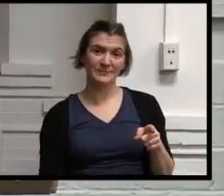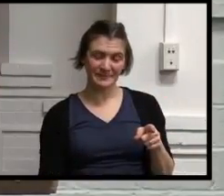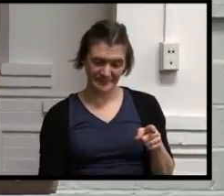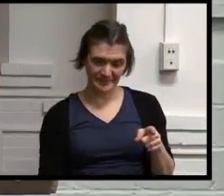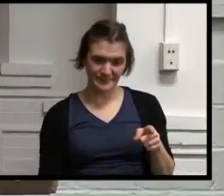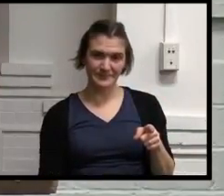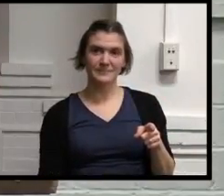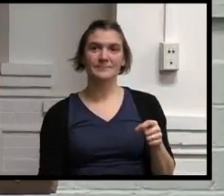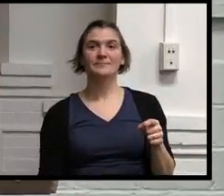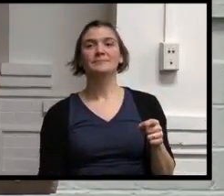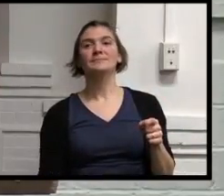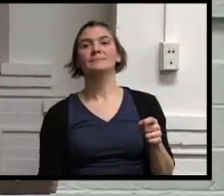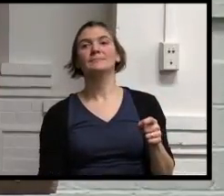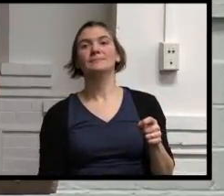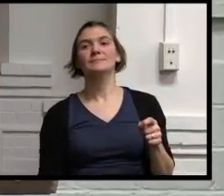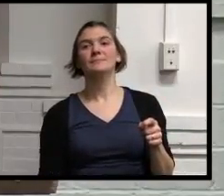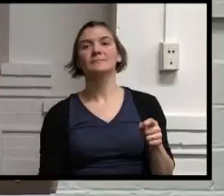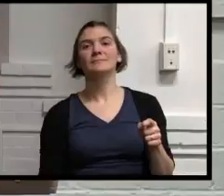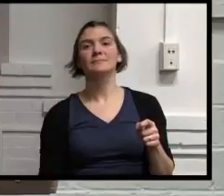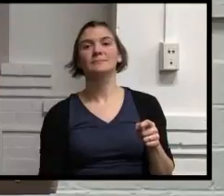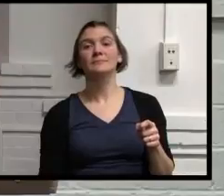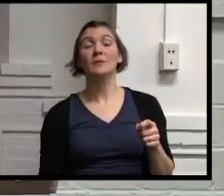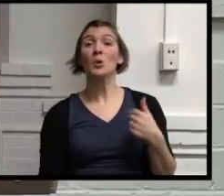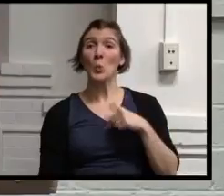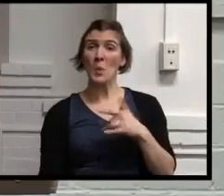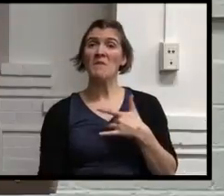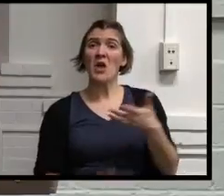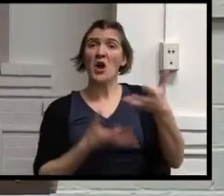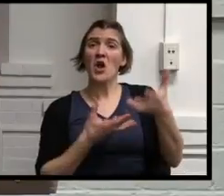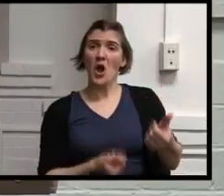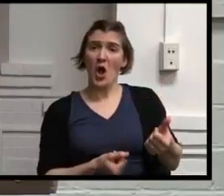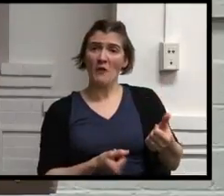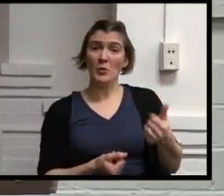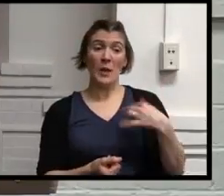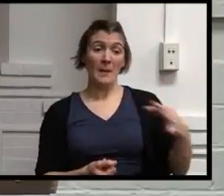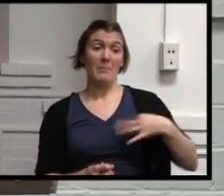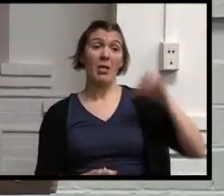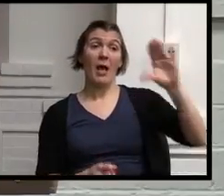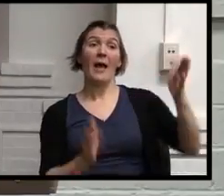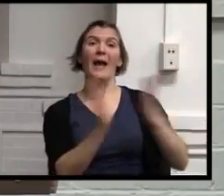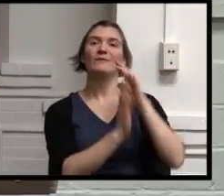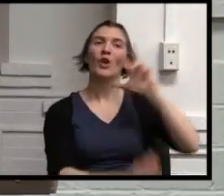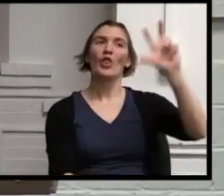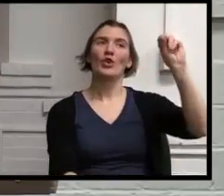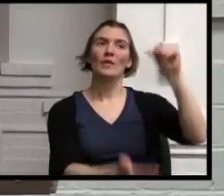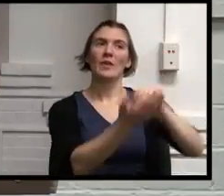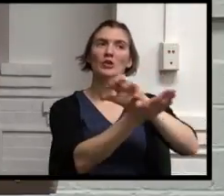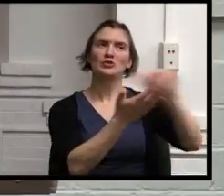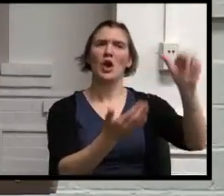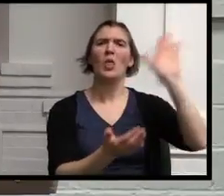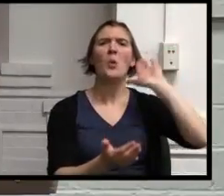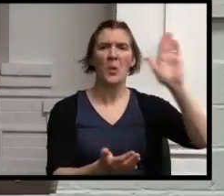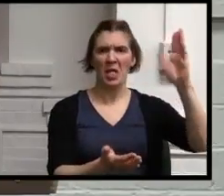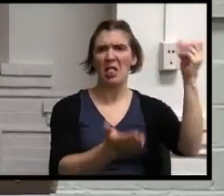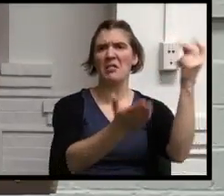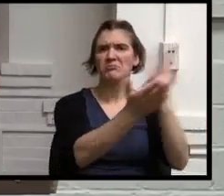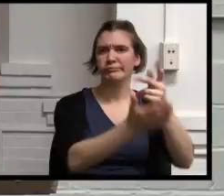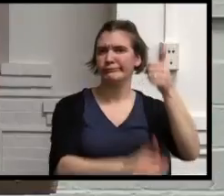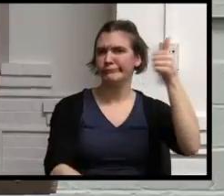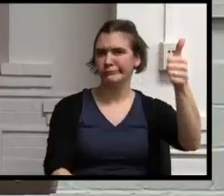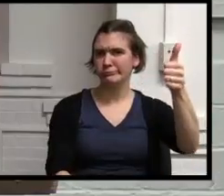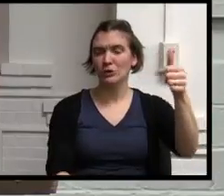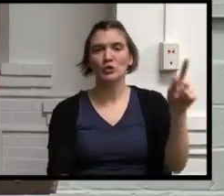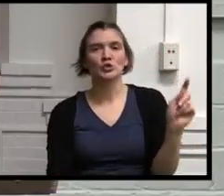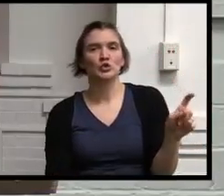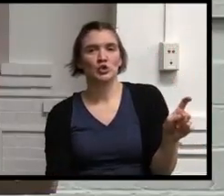We are reasonably confident that this $30,000 application to VCDP will be well received, and